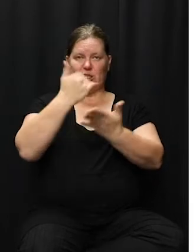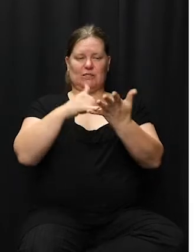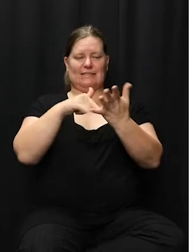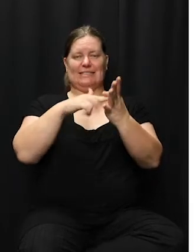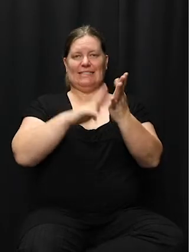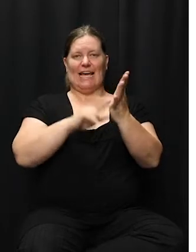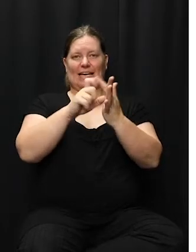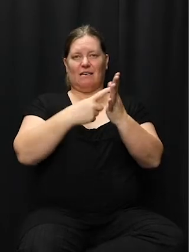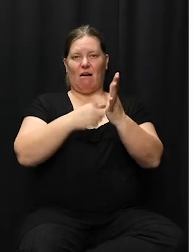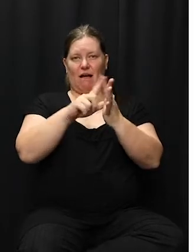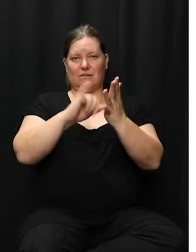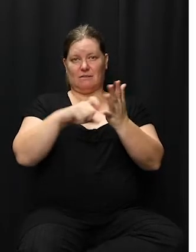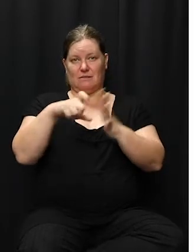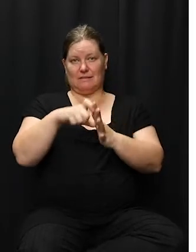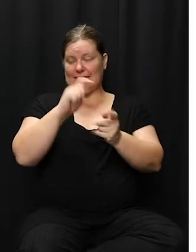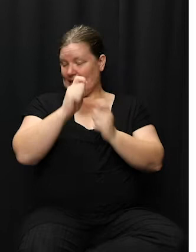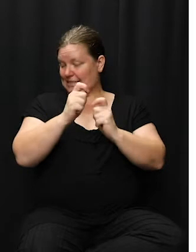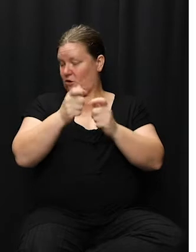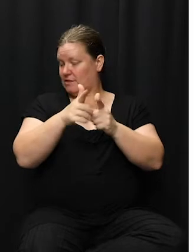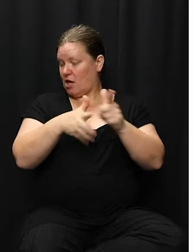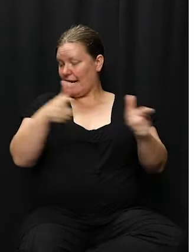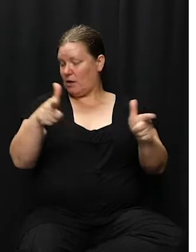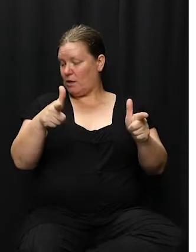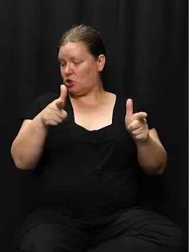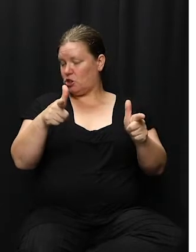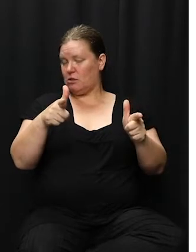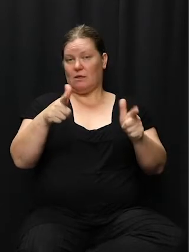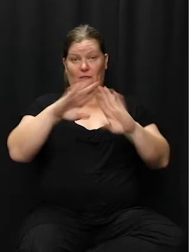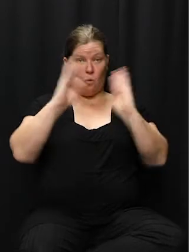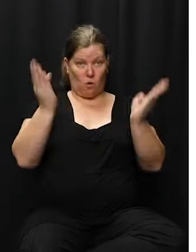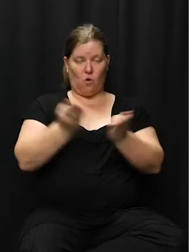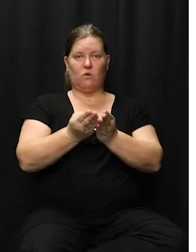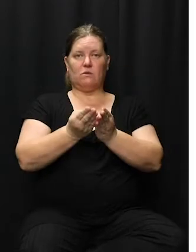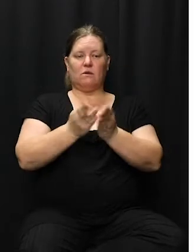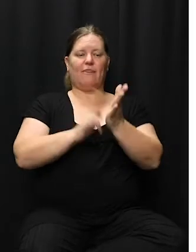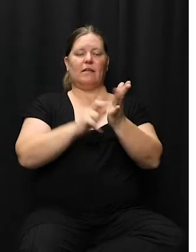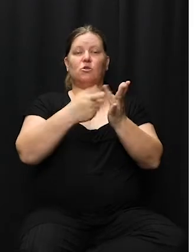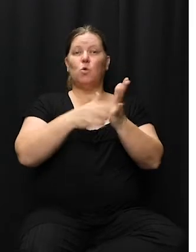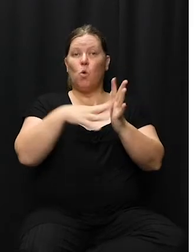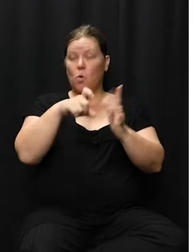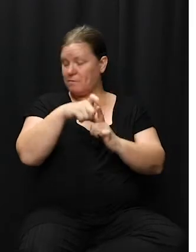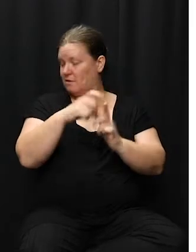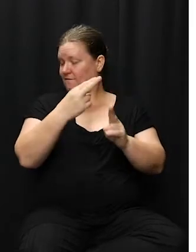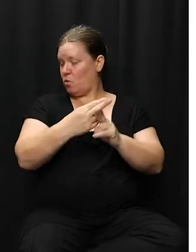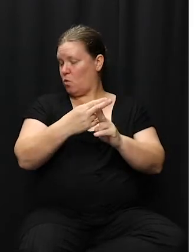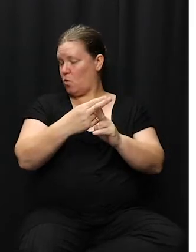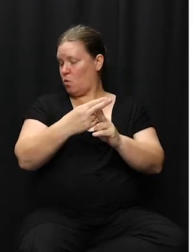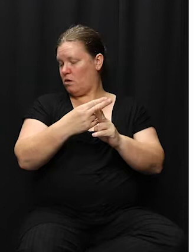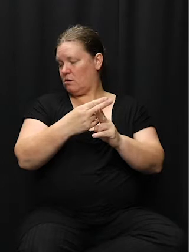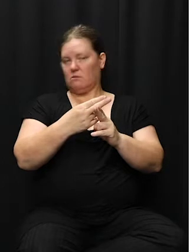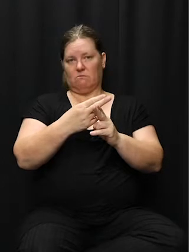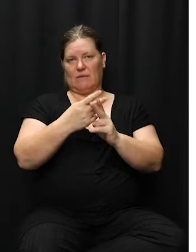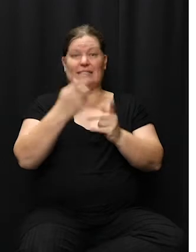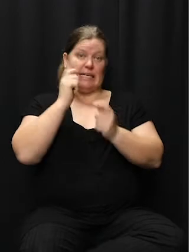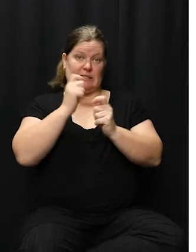VDEI have published the It was the first published